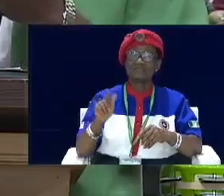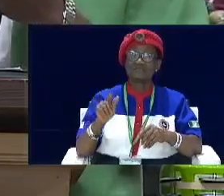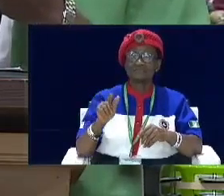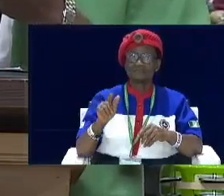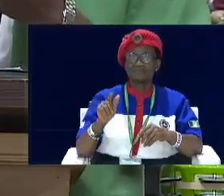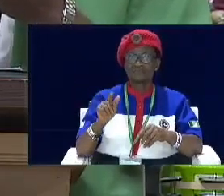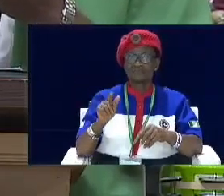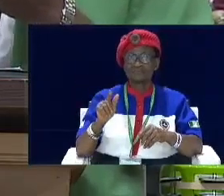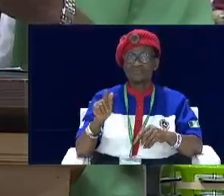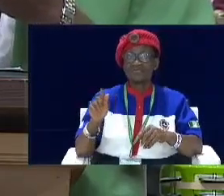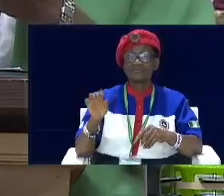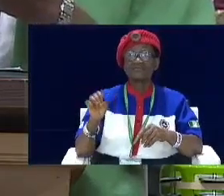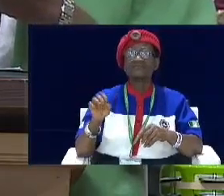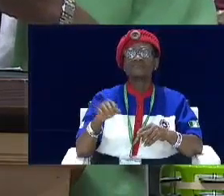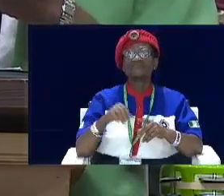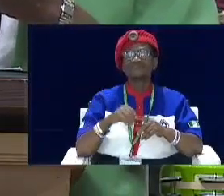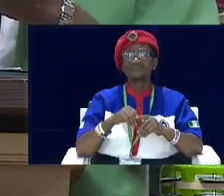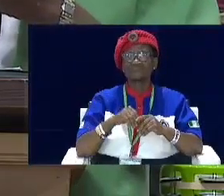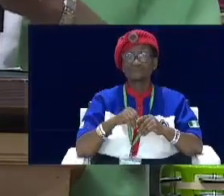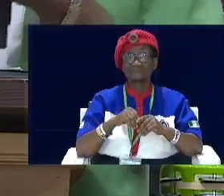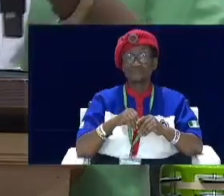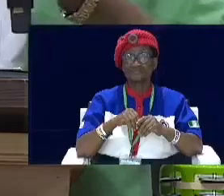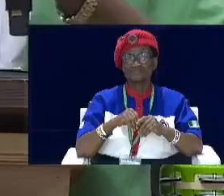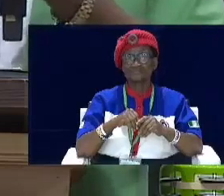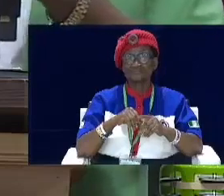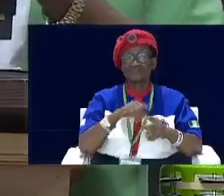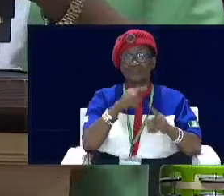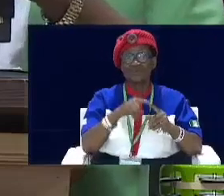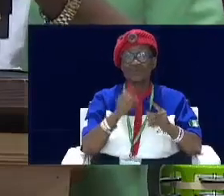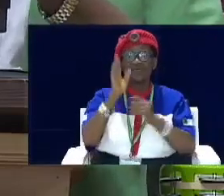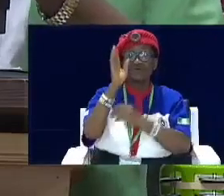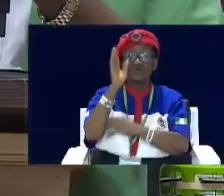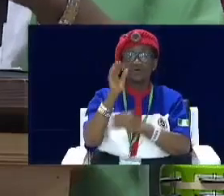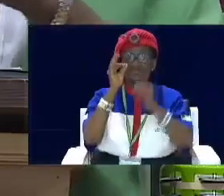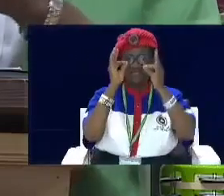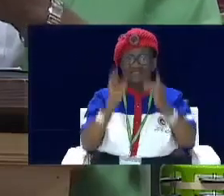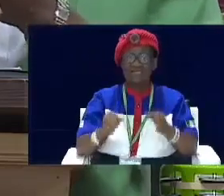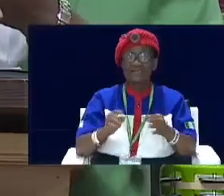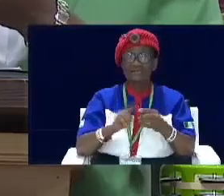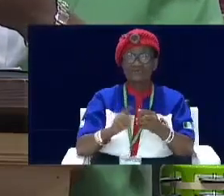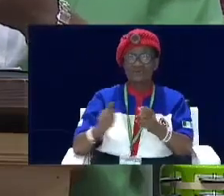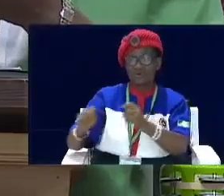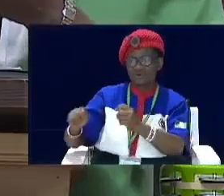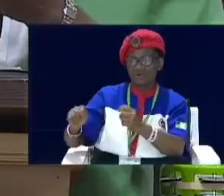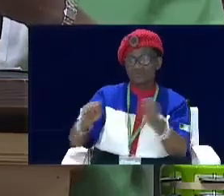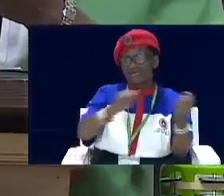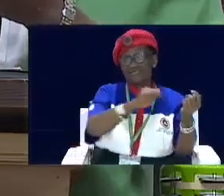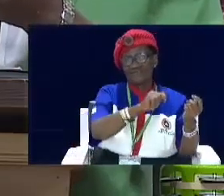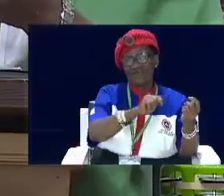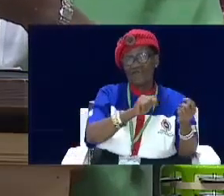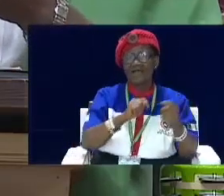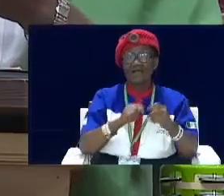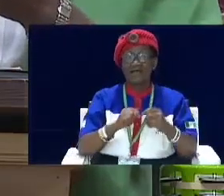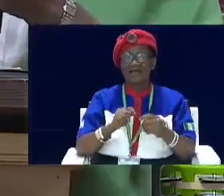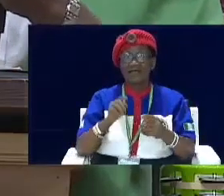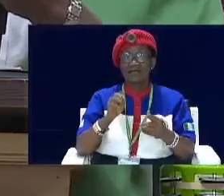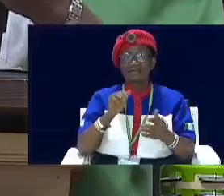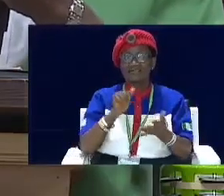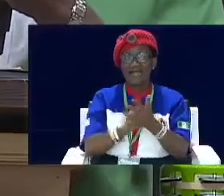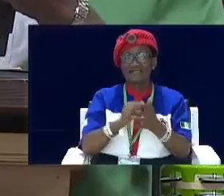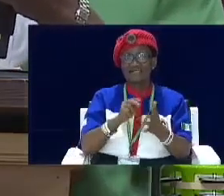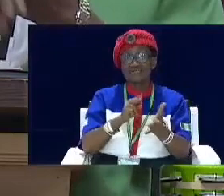ori kejidiniadota ese kejo de ese ogun. When God decided to transfer that double